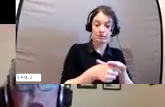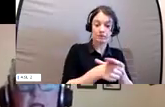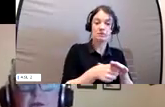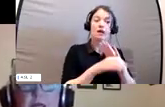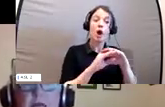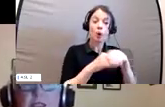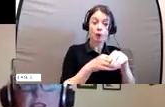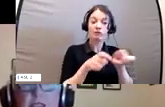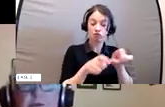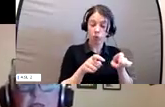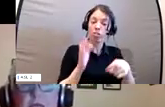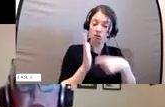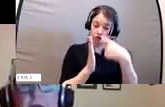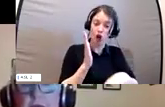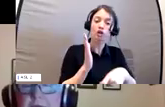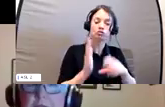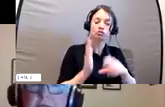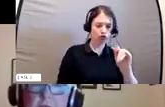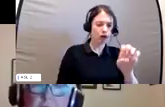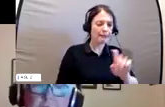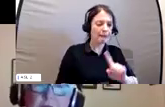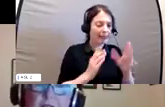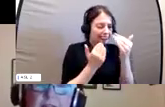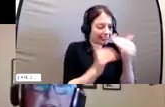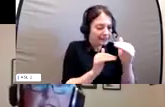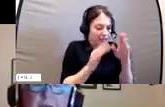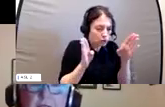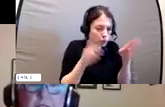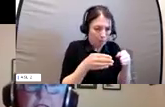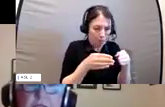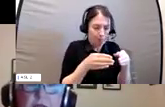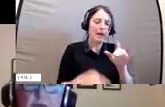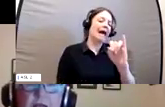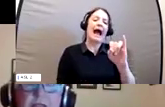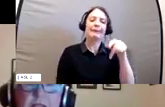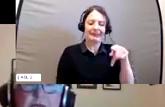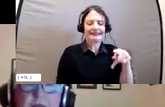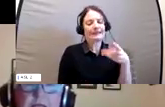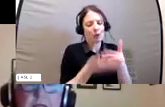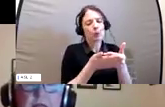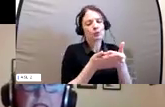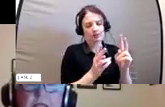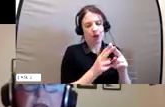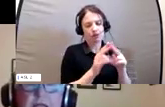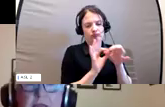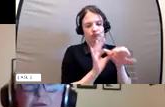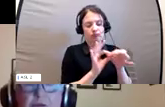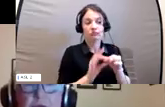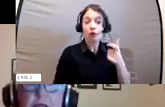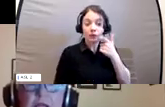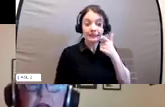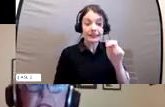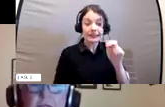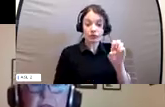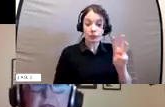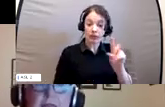to inter-partner relationships. Just in the last few days, the New South Wales government has announced that it